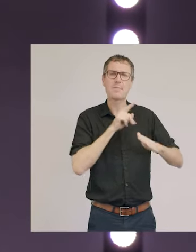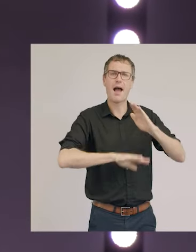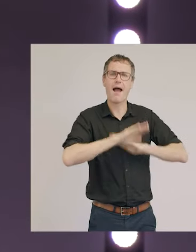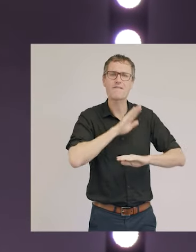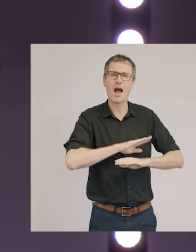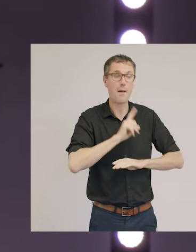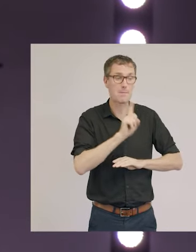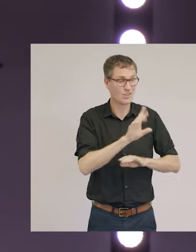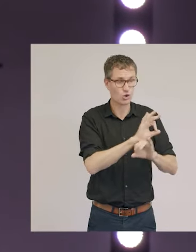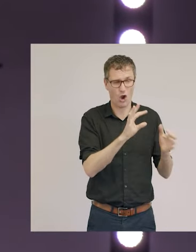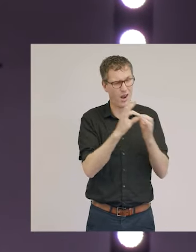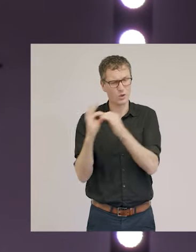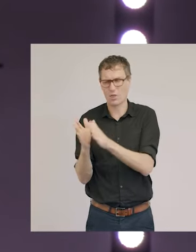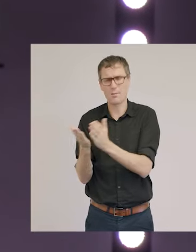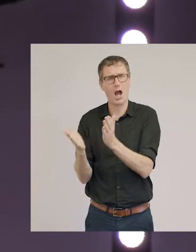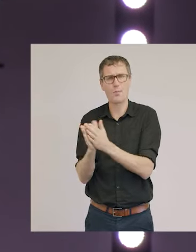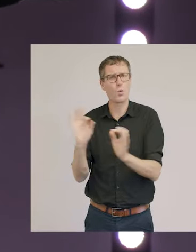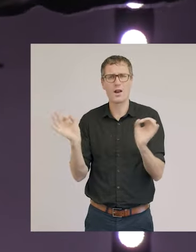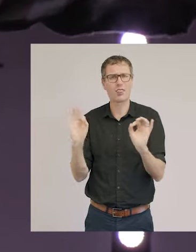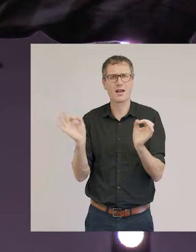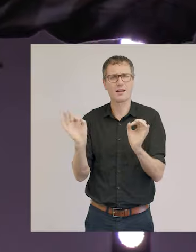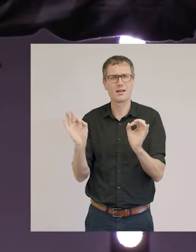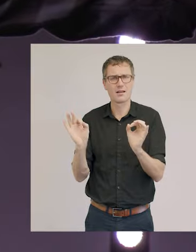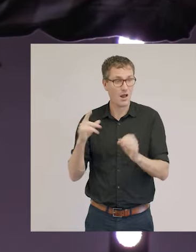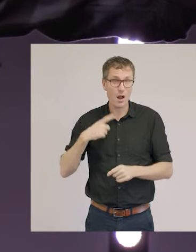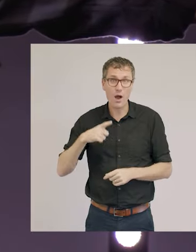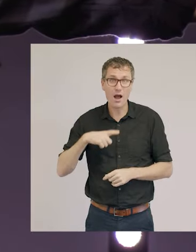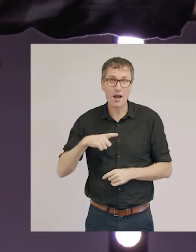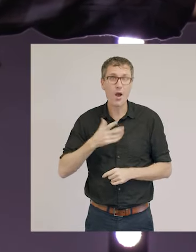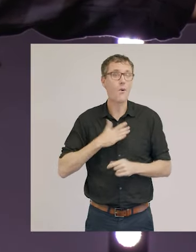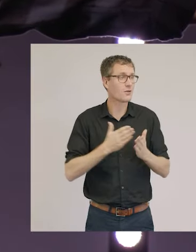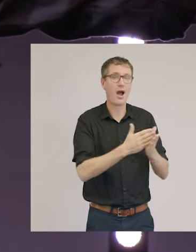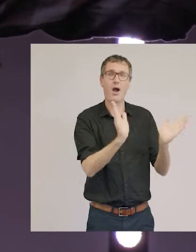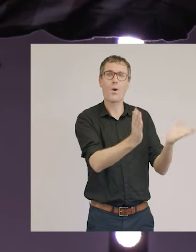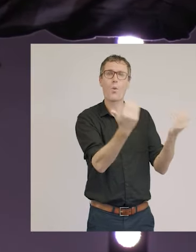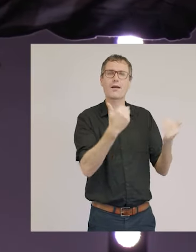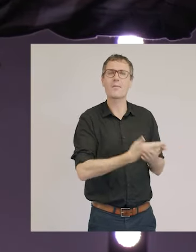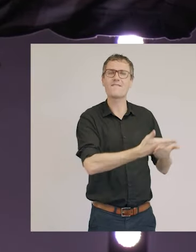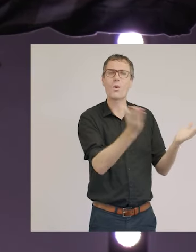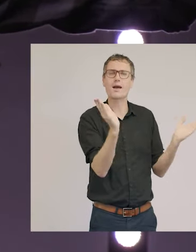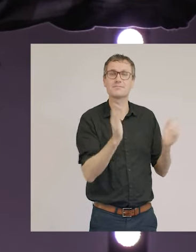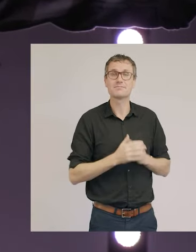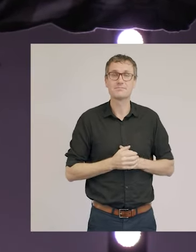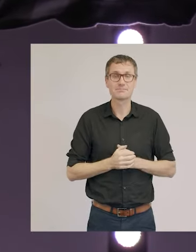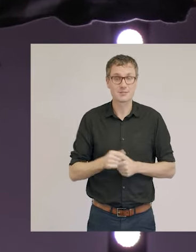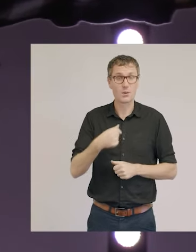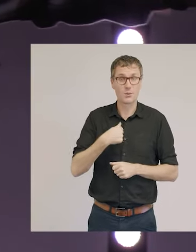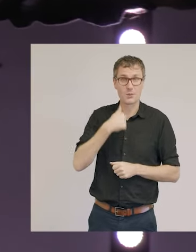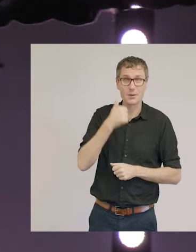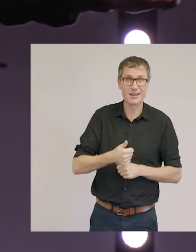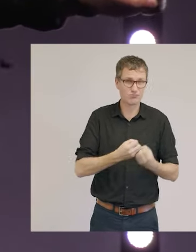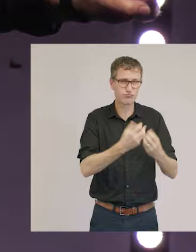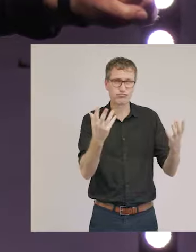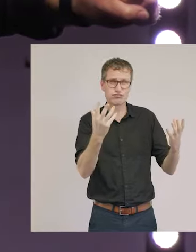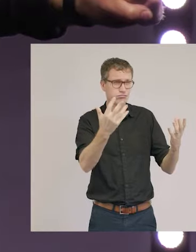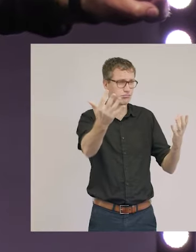are biblically wrong because they want to open the doors wide so that people will not feel unacceptable. Now, we want everybody